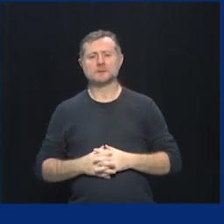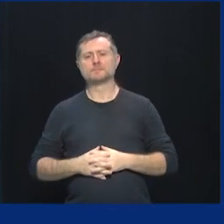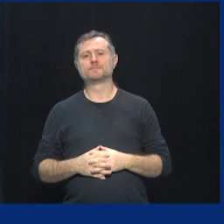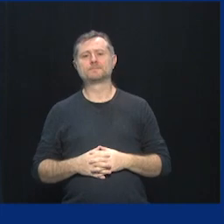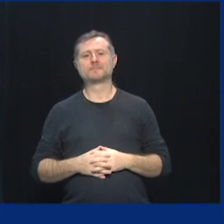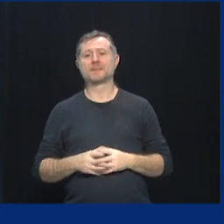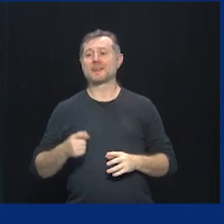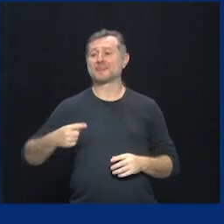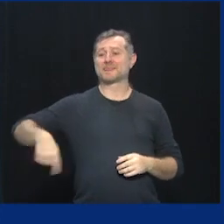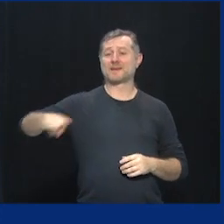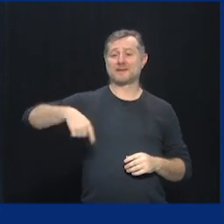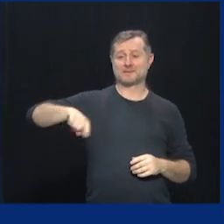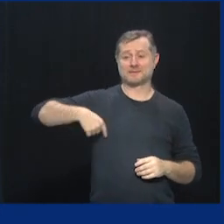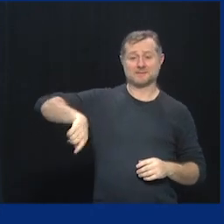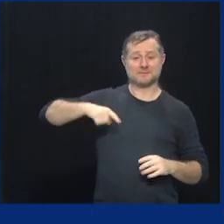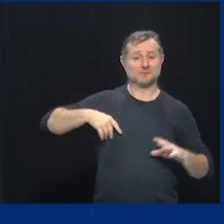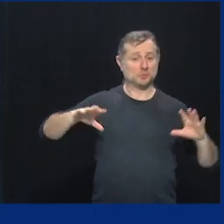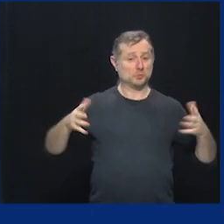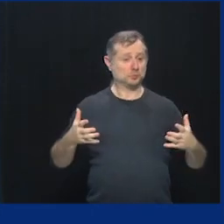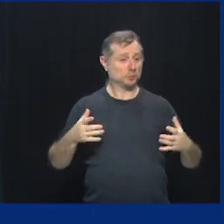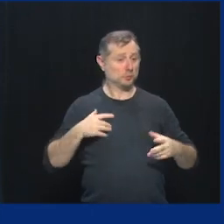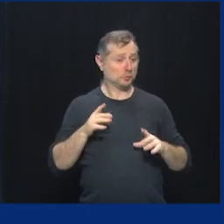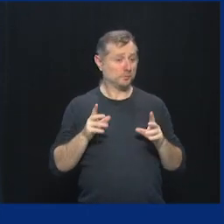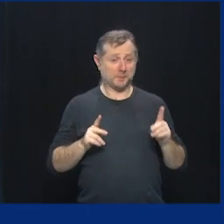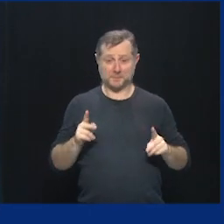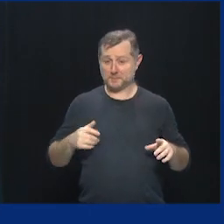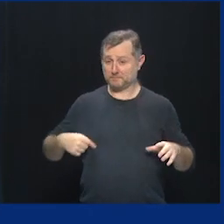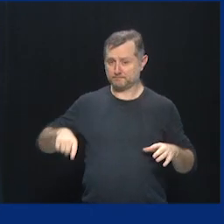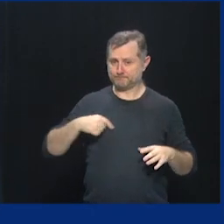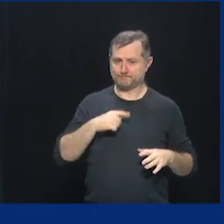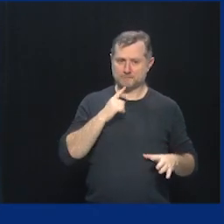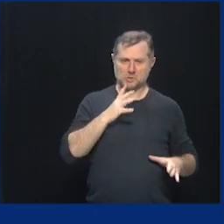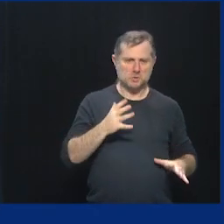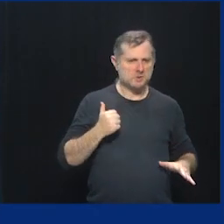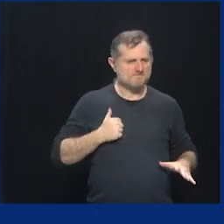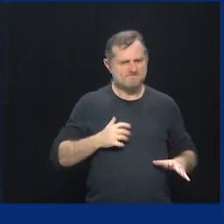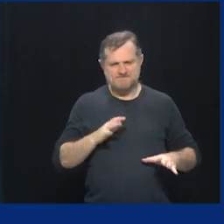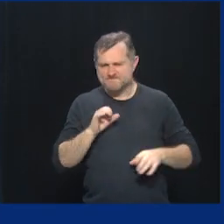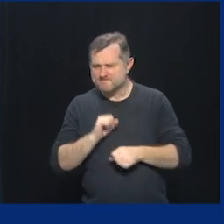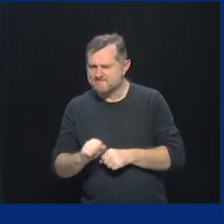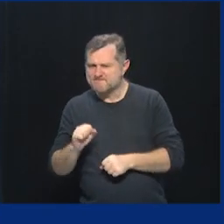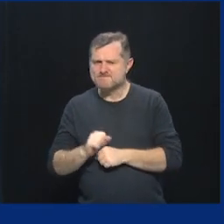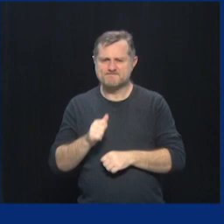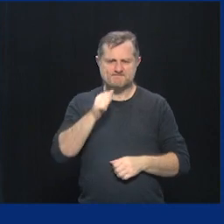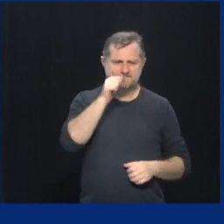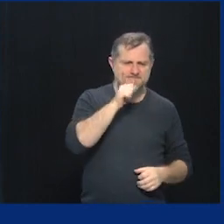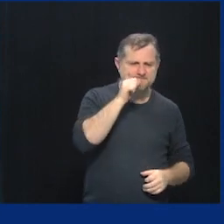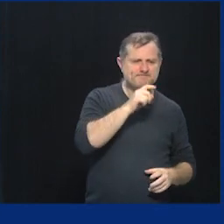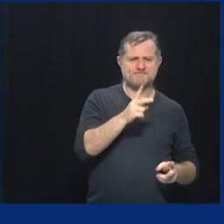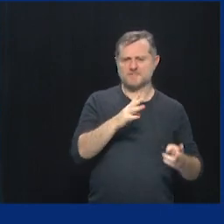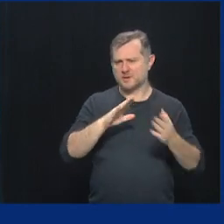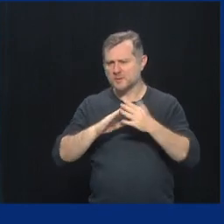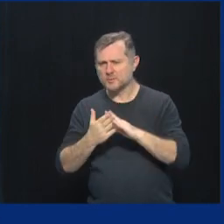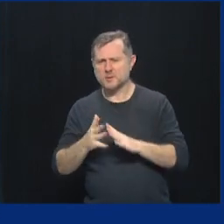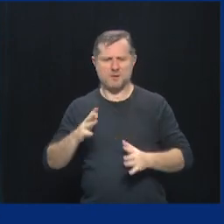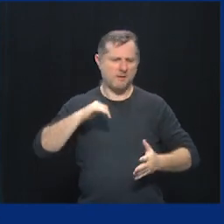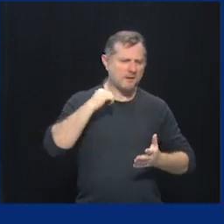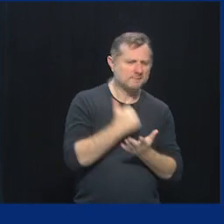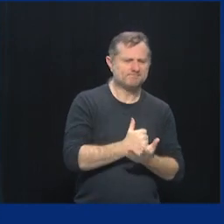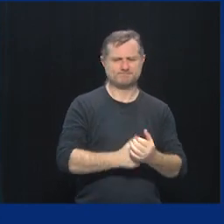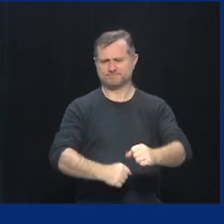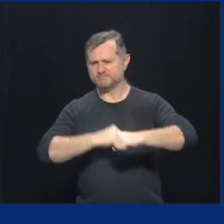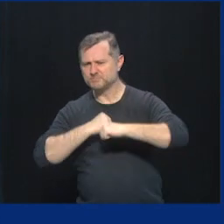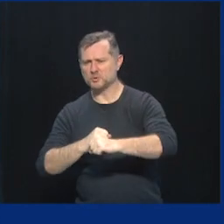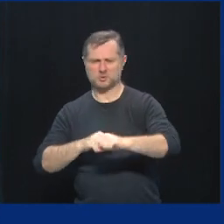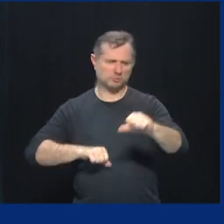here are the epitome of resiliency. They take care of each other, they feed each other, they house each other. And we're here